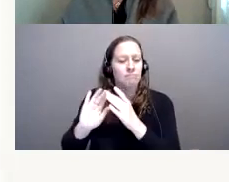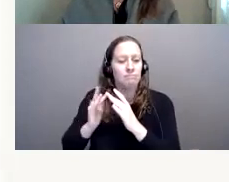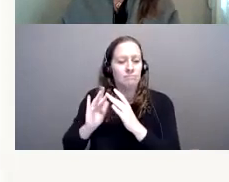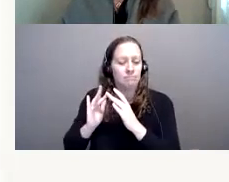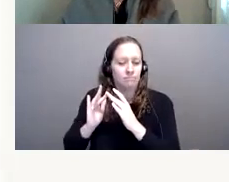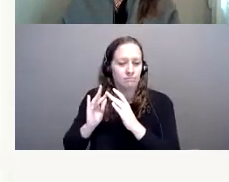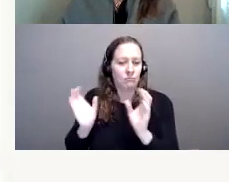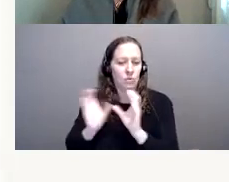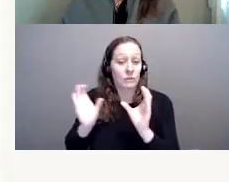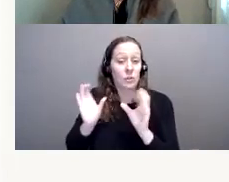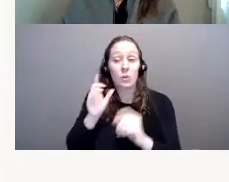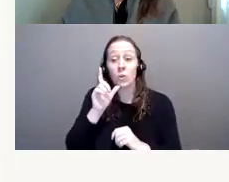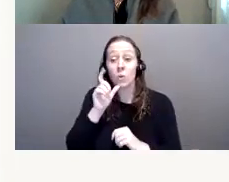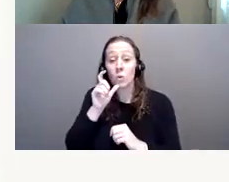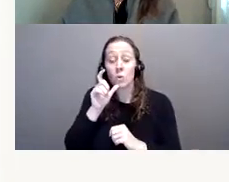Justice Canada.